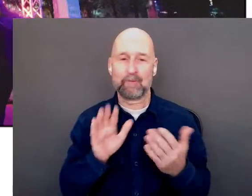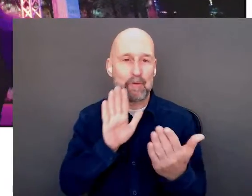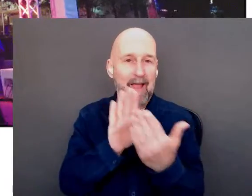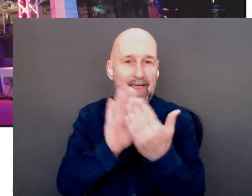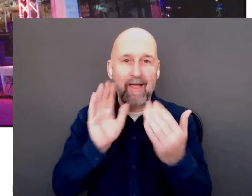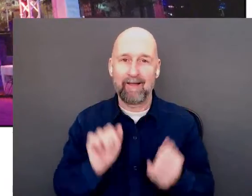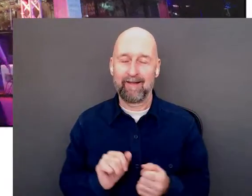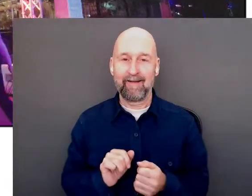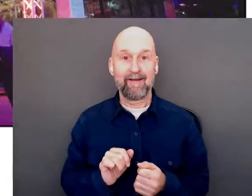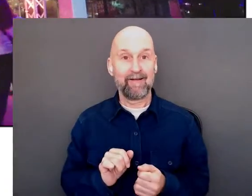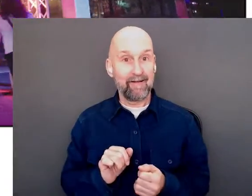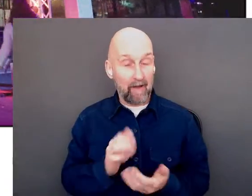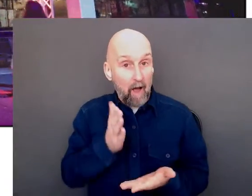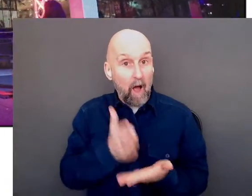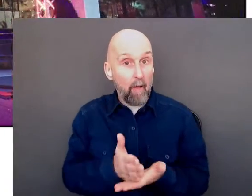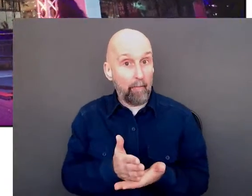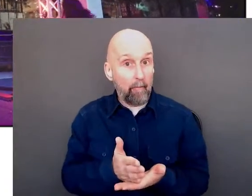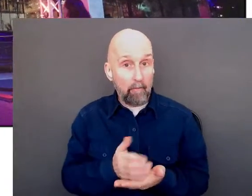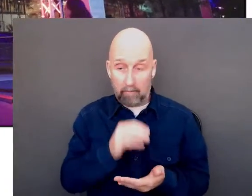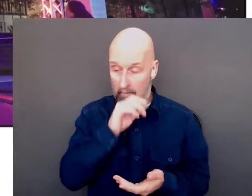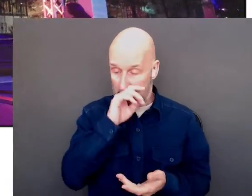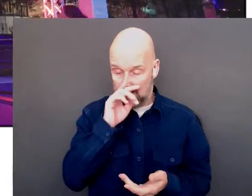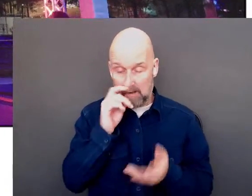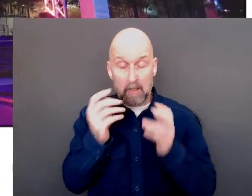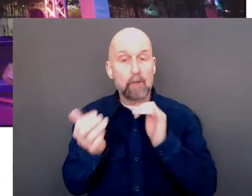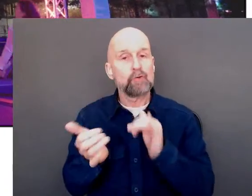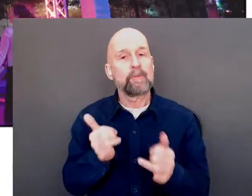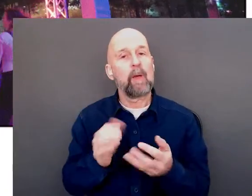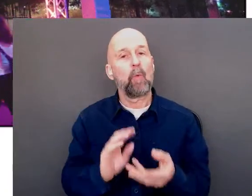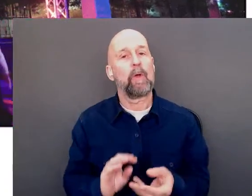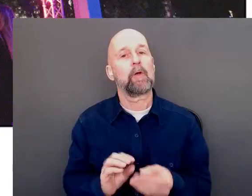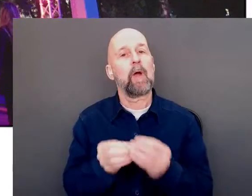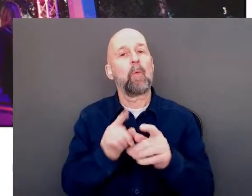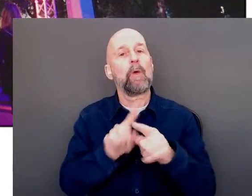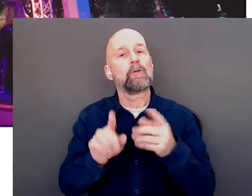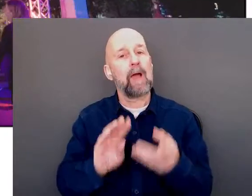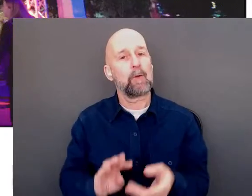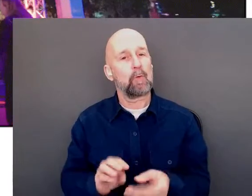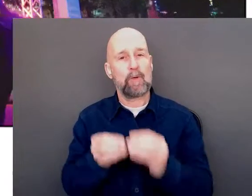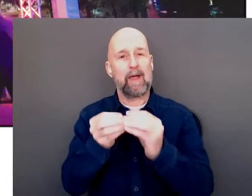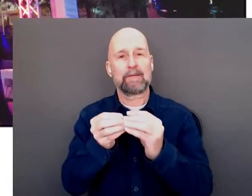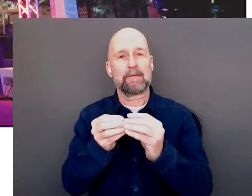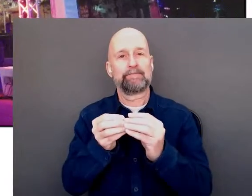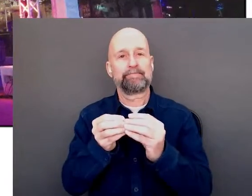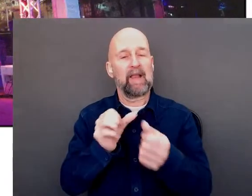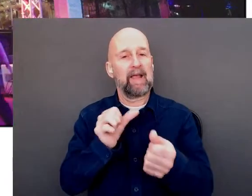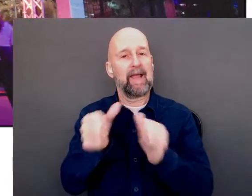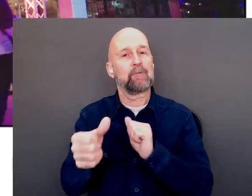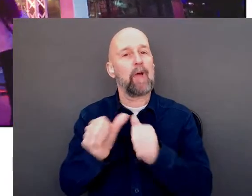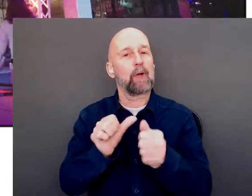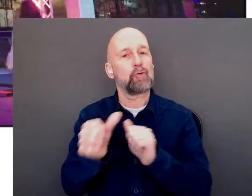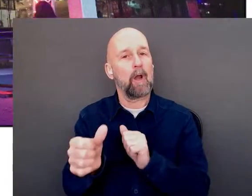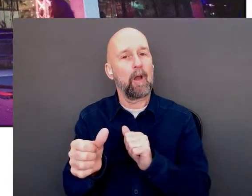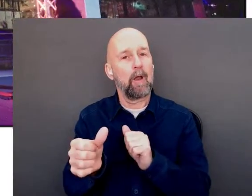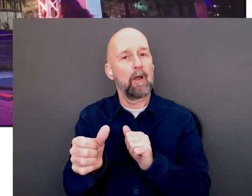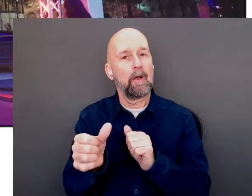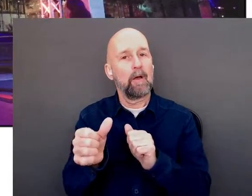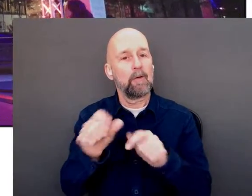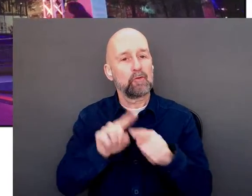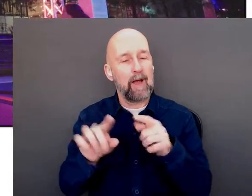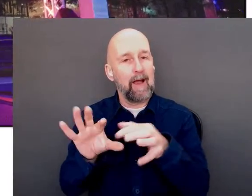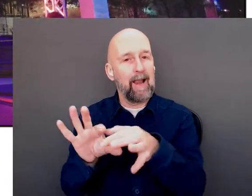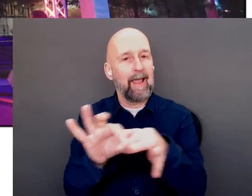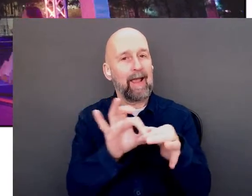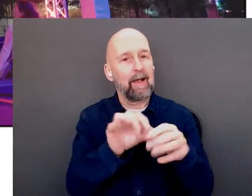And so sometimes we try to create, let's say, an interaction, and by looking people reaction to